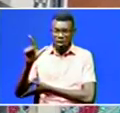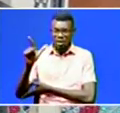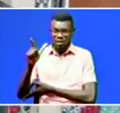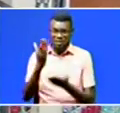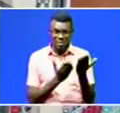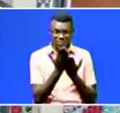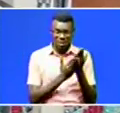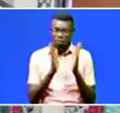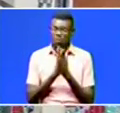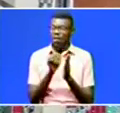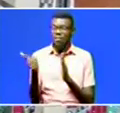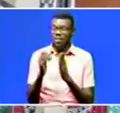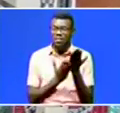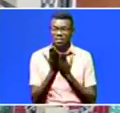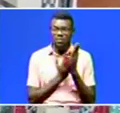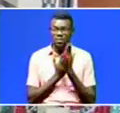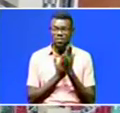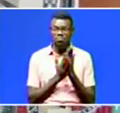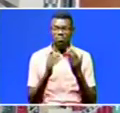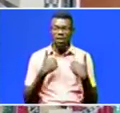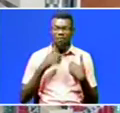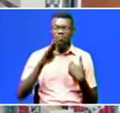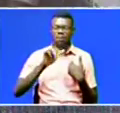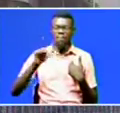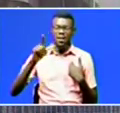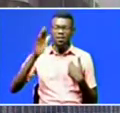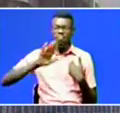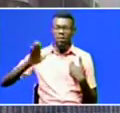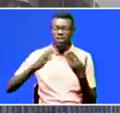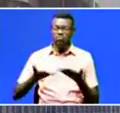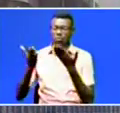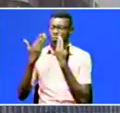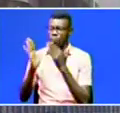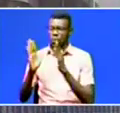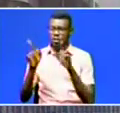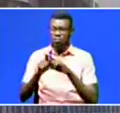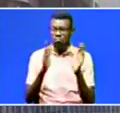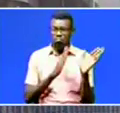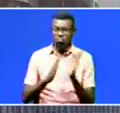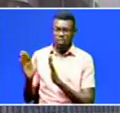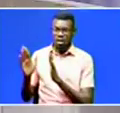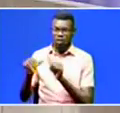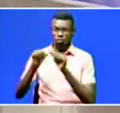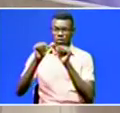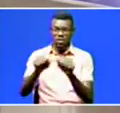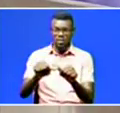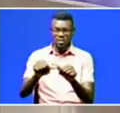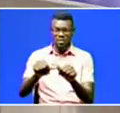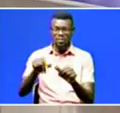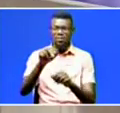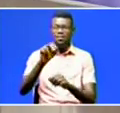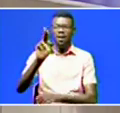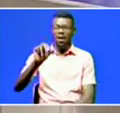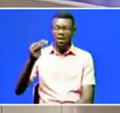organ donation services through a bill tabled in Parliament. Plans are also underway to ensure that the National Health